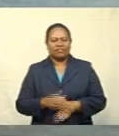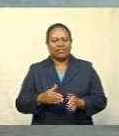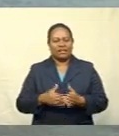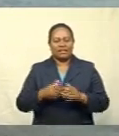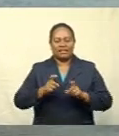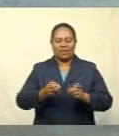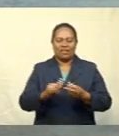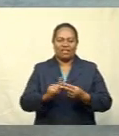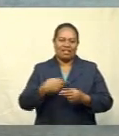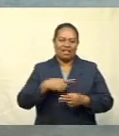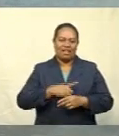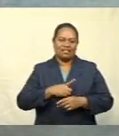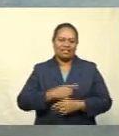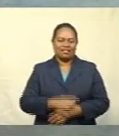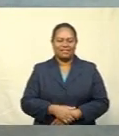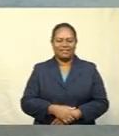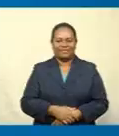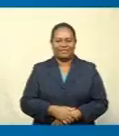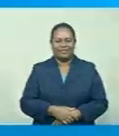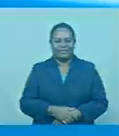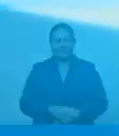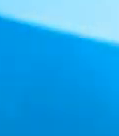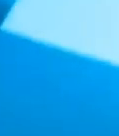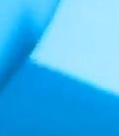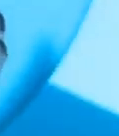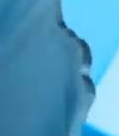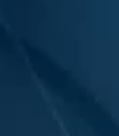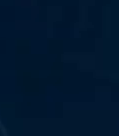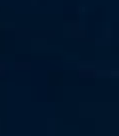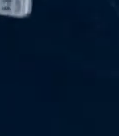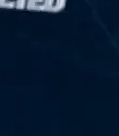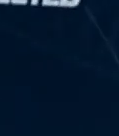us as we tell you more after the break.